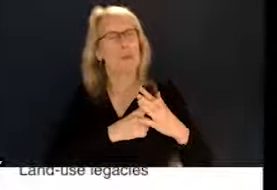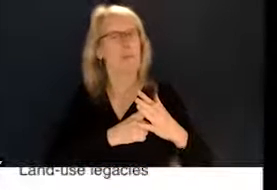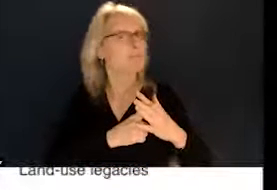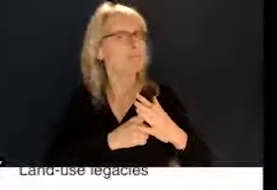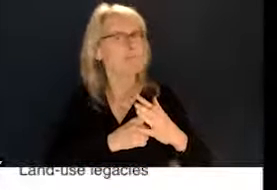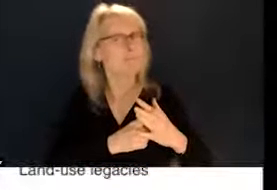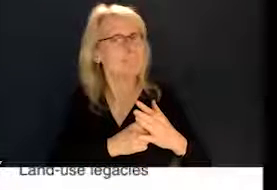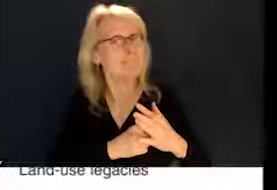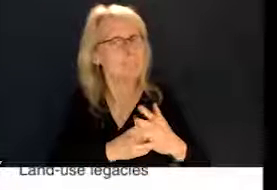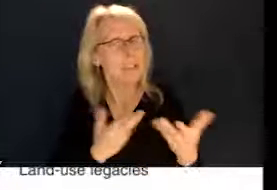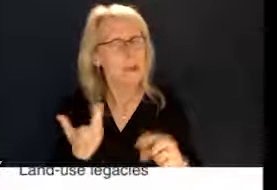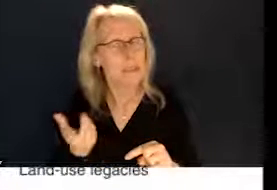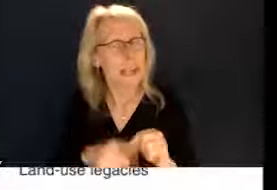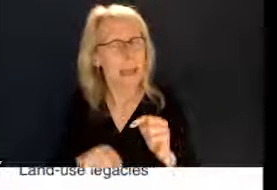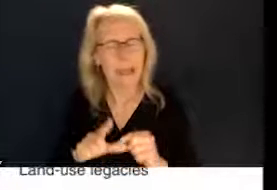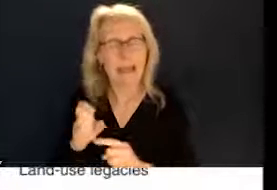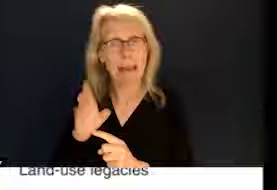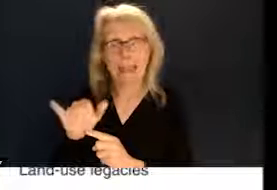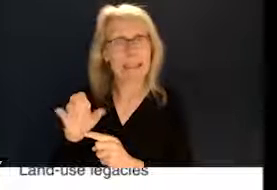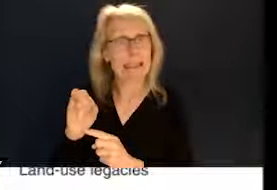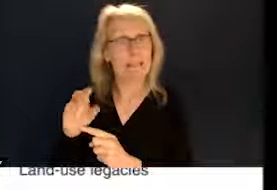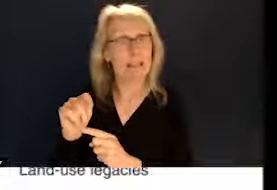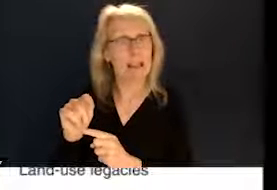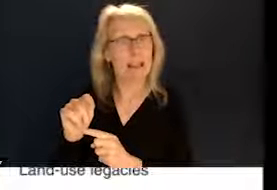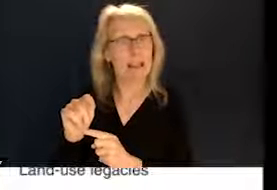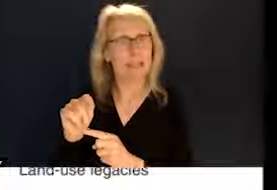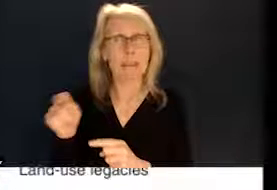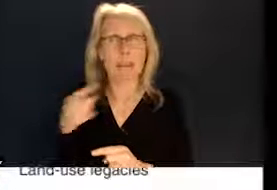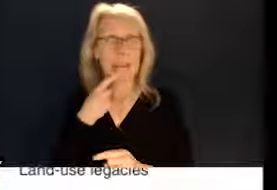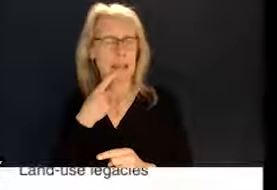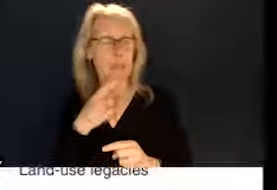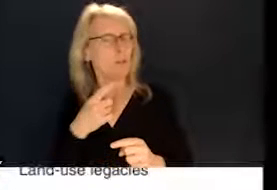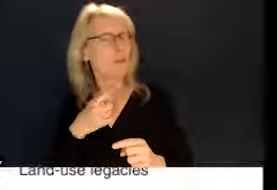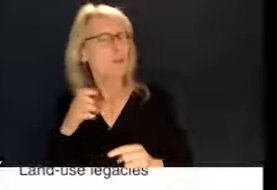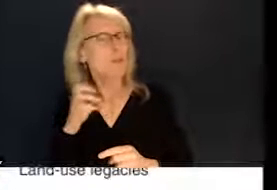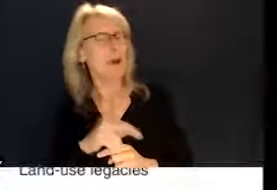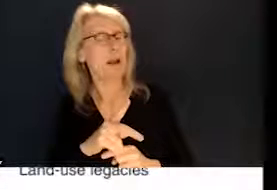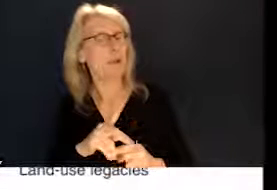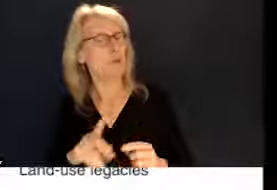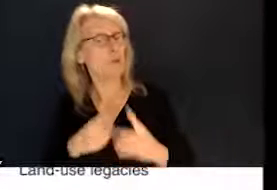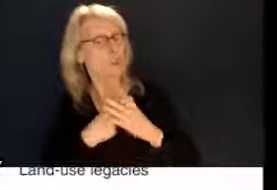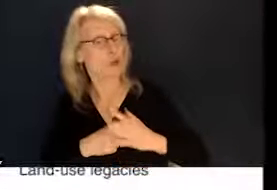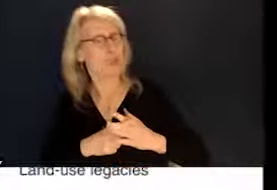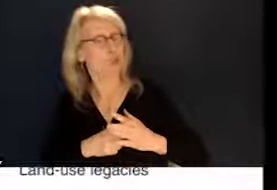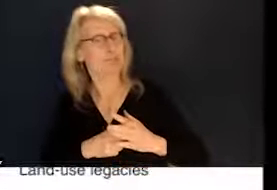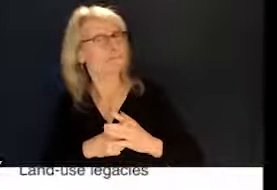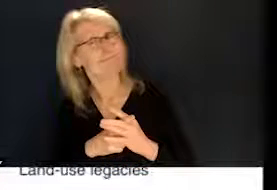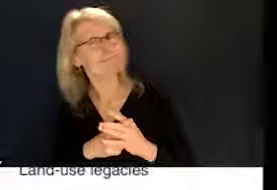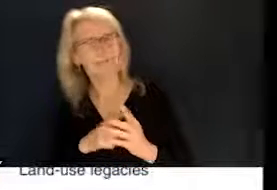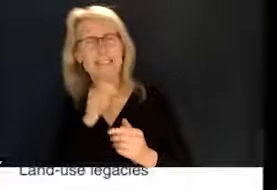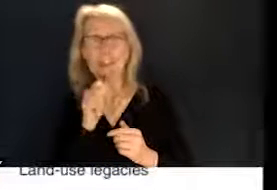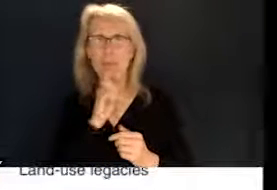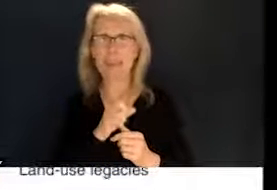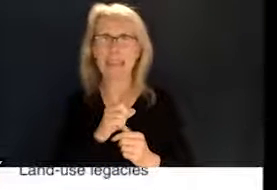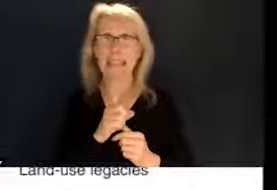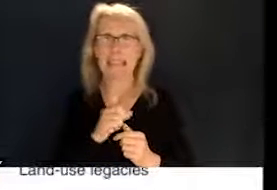And unfortunately, legacy effects oftentimes tell us that going back to what was isn't always the